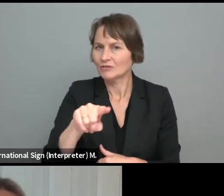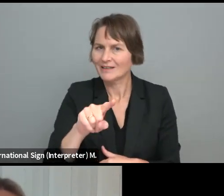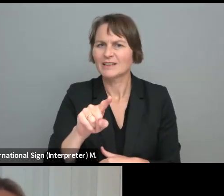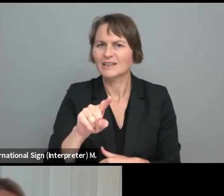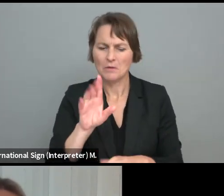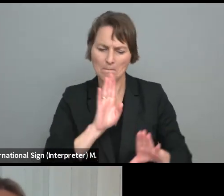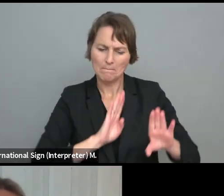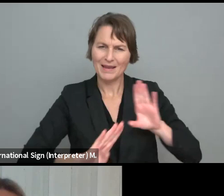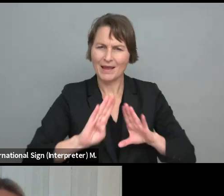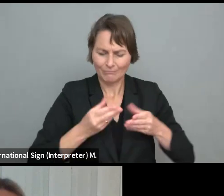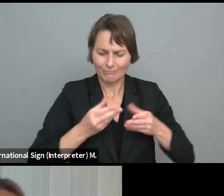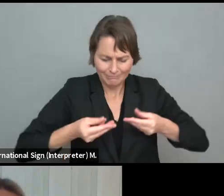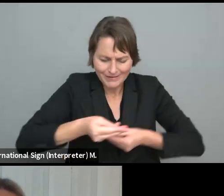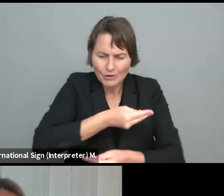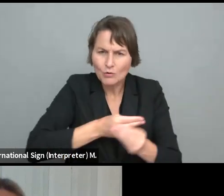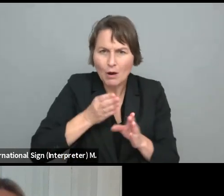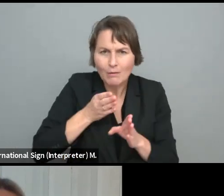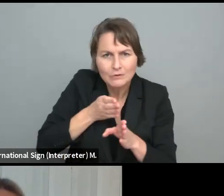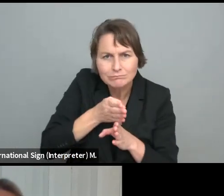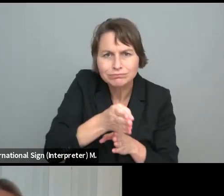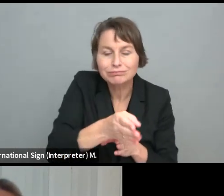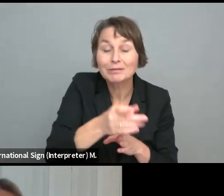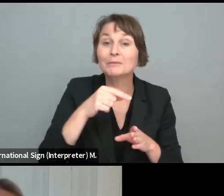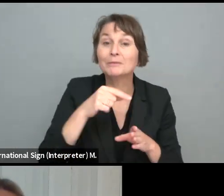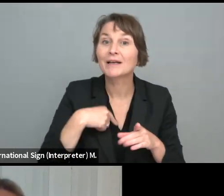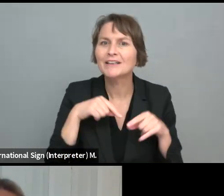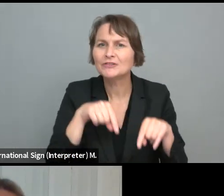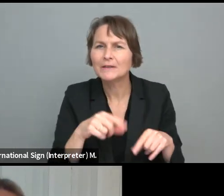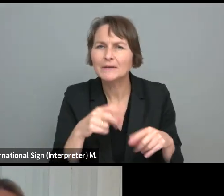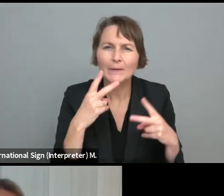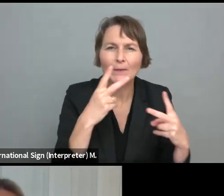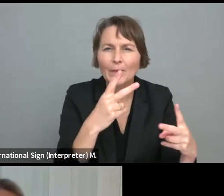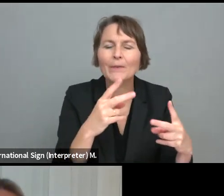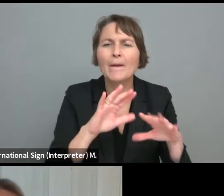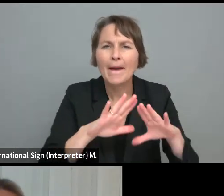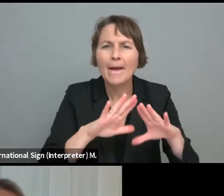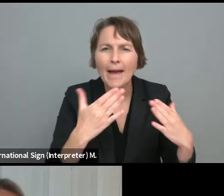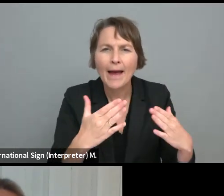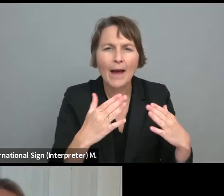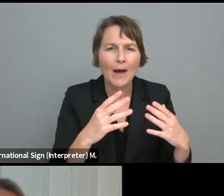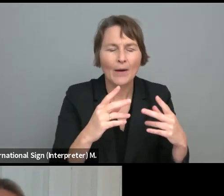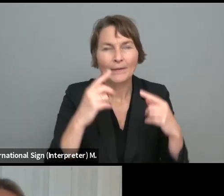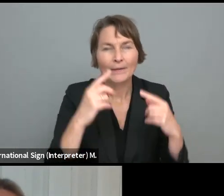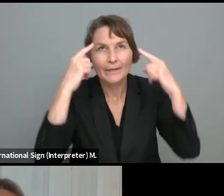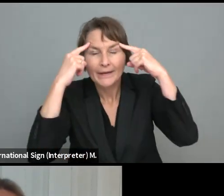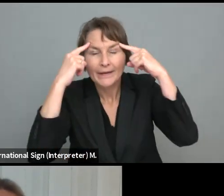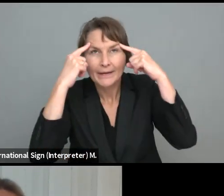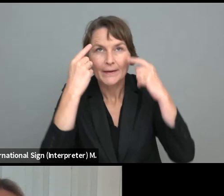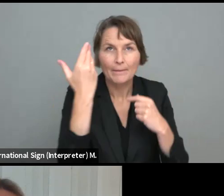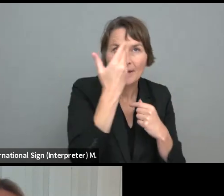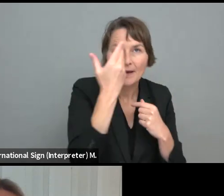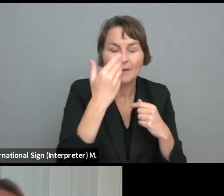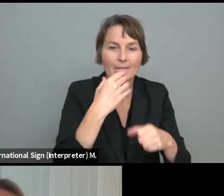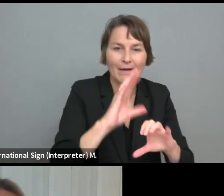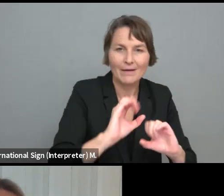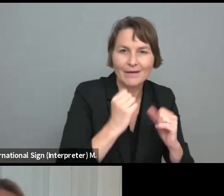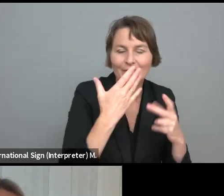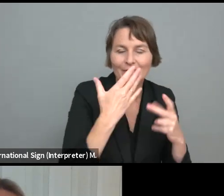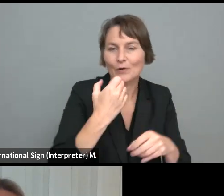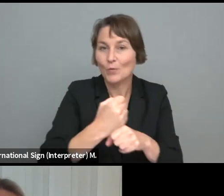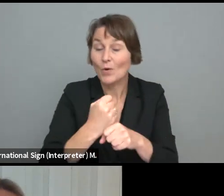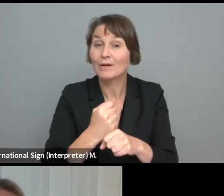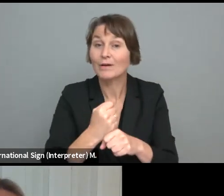her research examines behavioral designs to de-bias how we live, how we learn, how we work. She's also the author